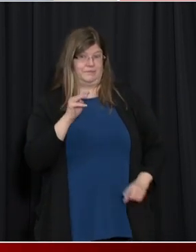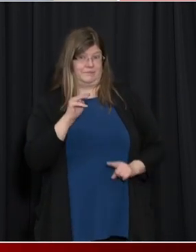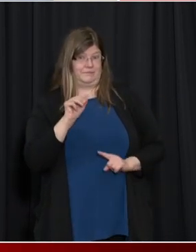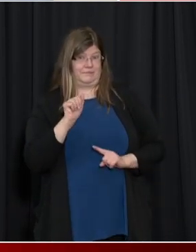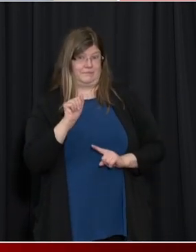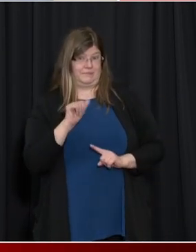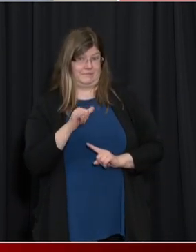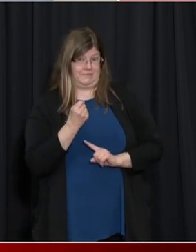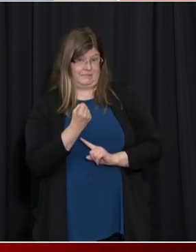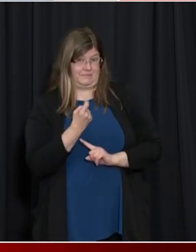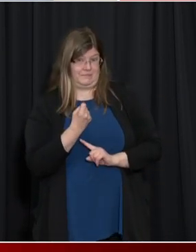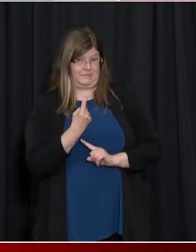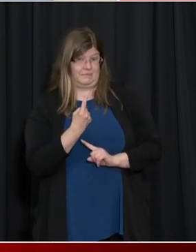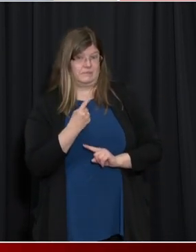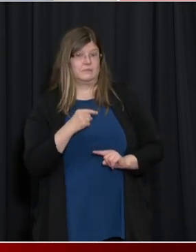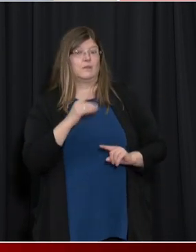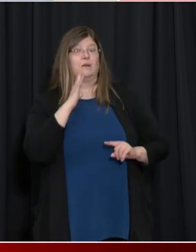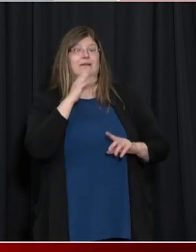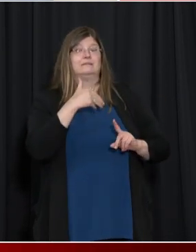Monday.